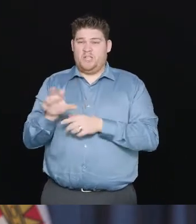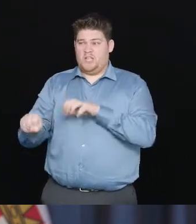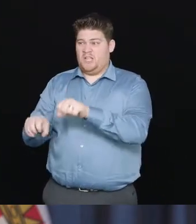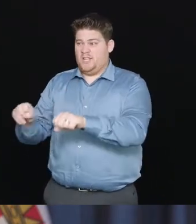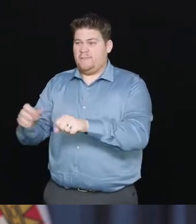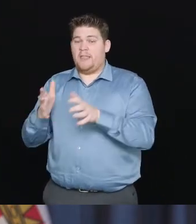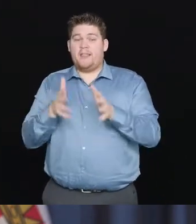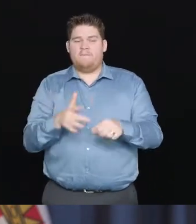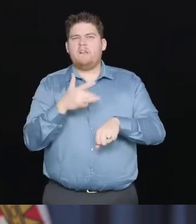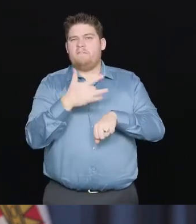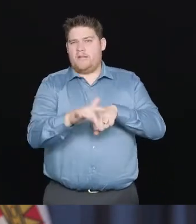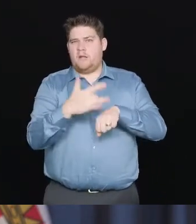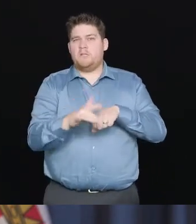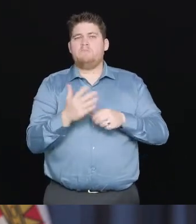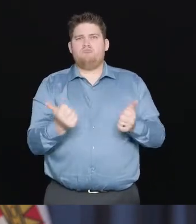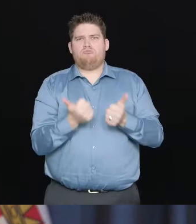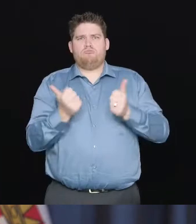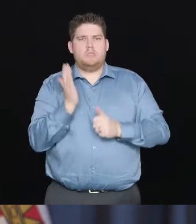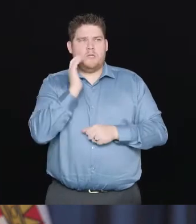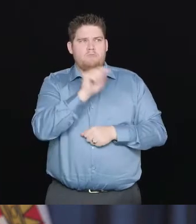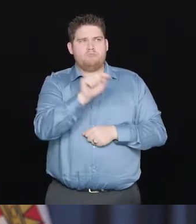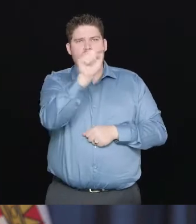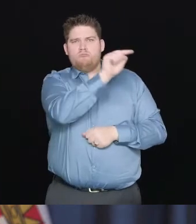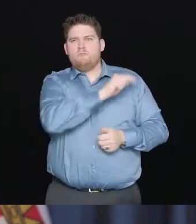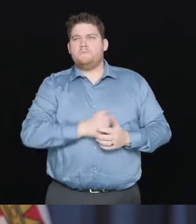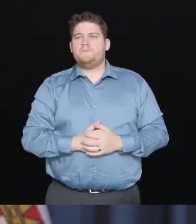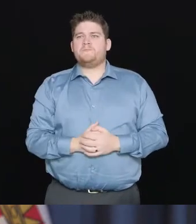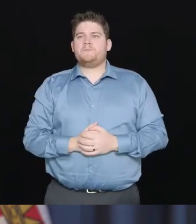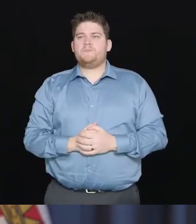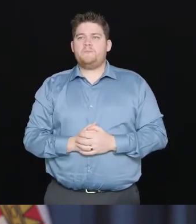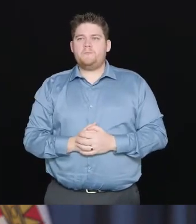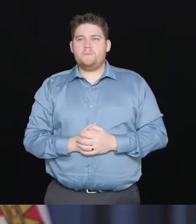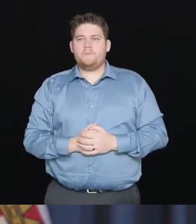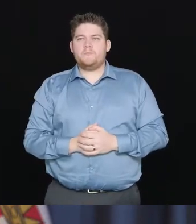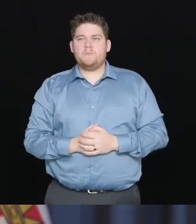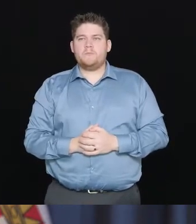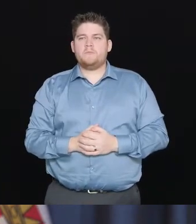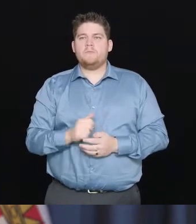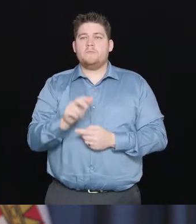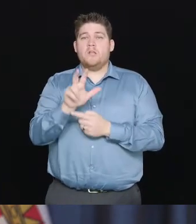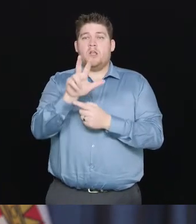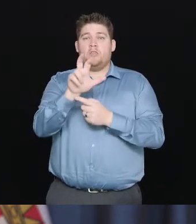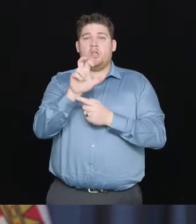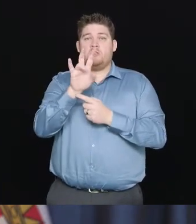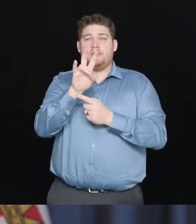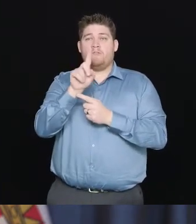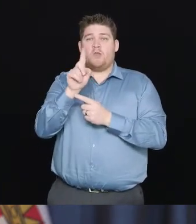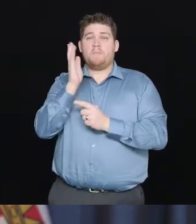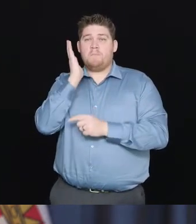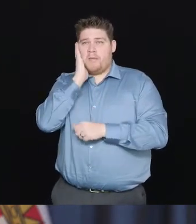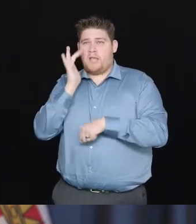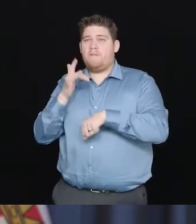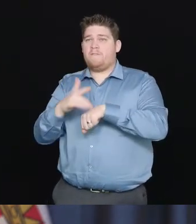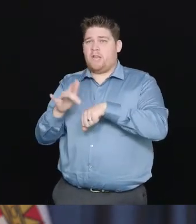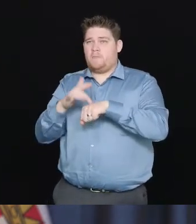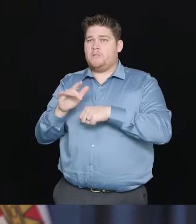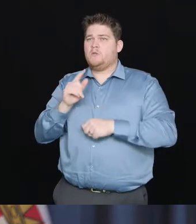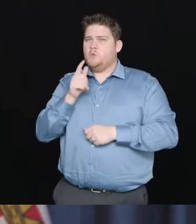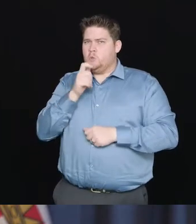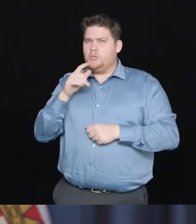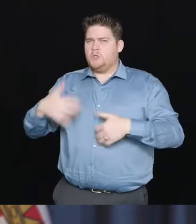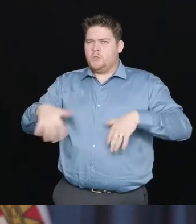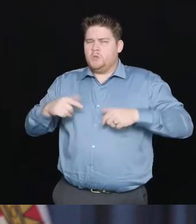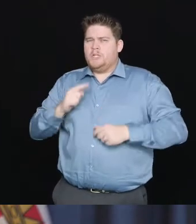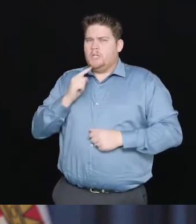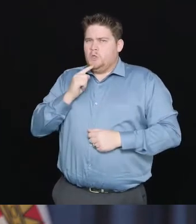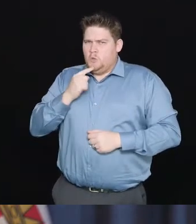are 371. Tomorrow we'll be Dr. Henry and Stephen Brown and myself